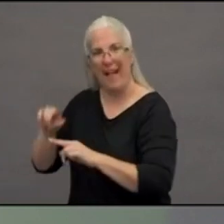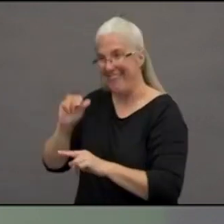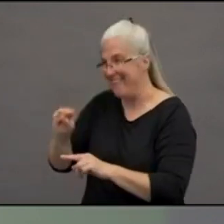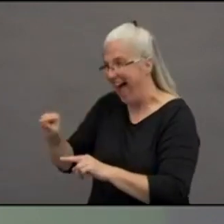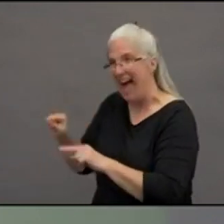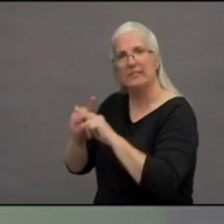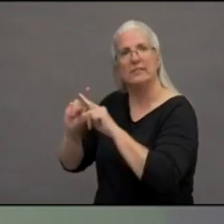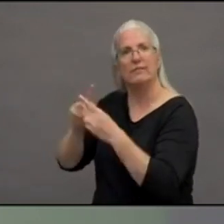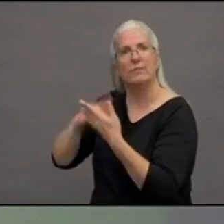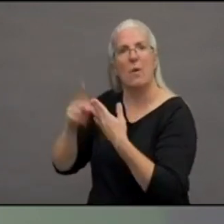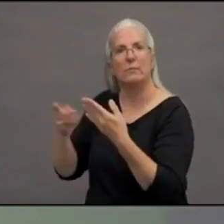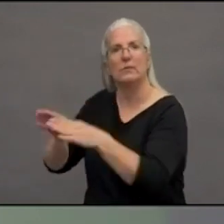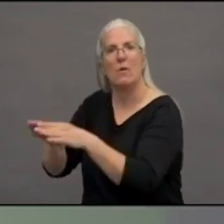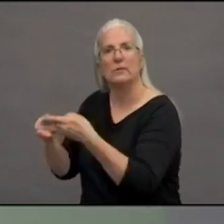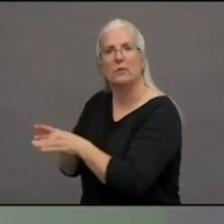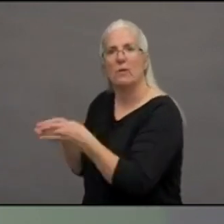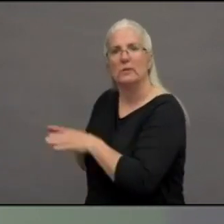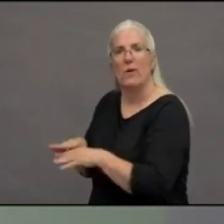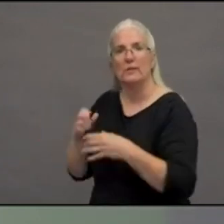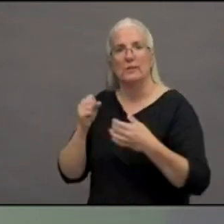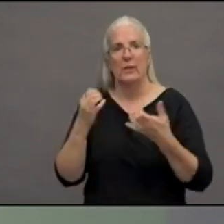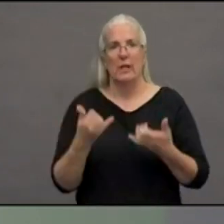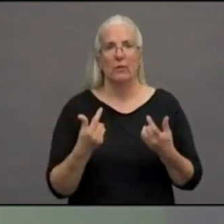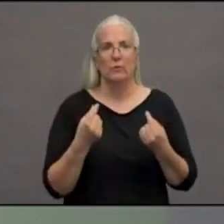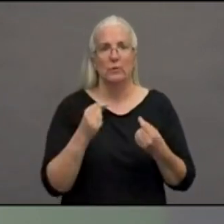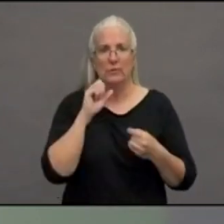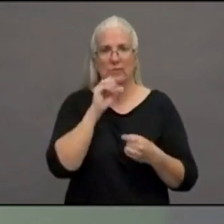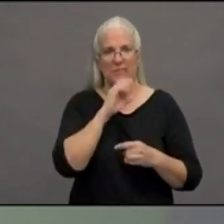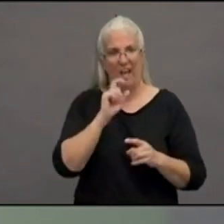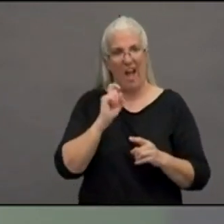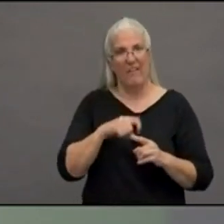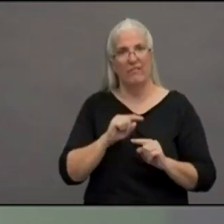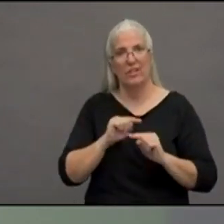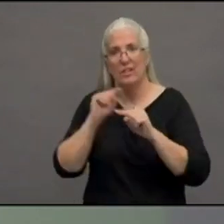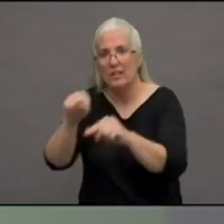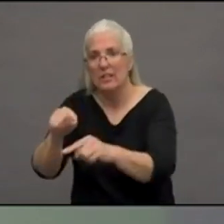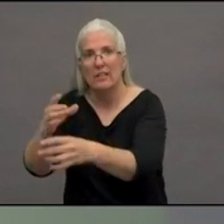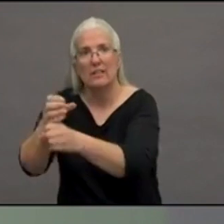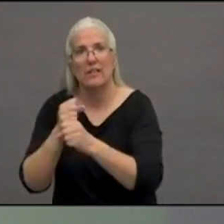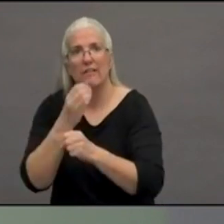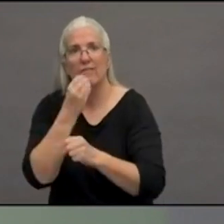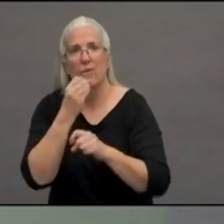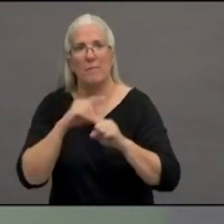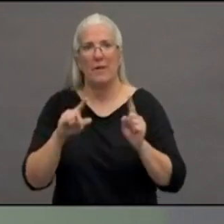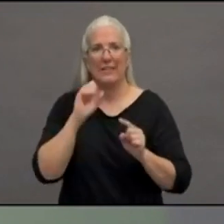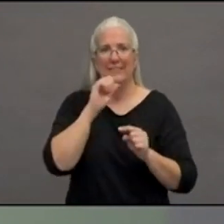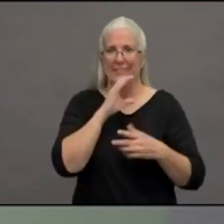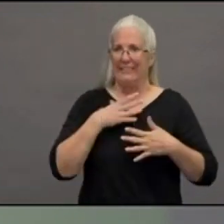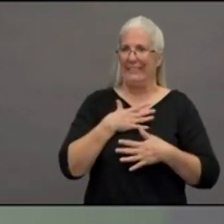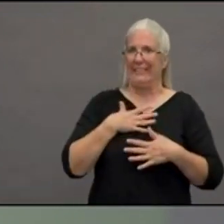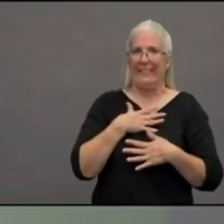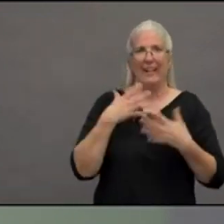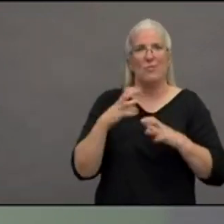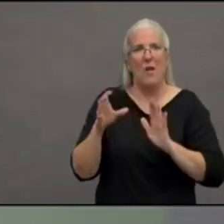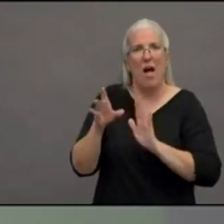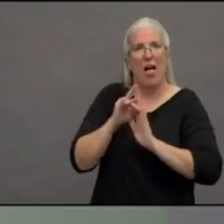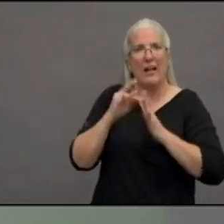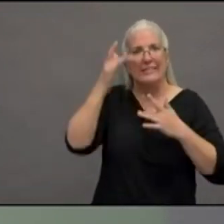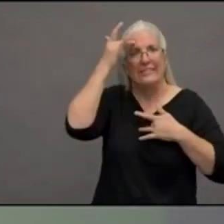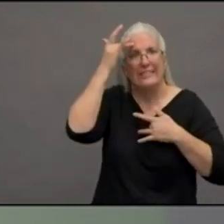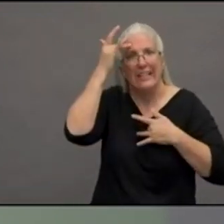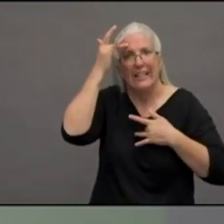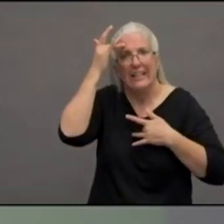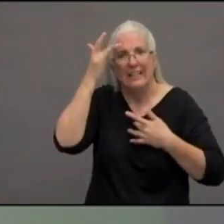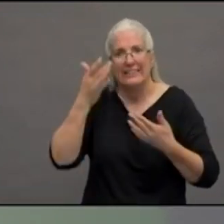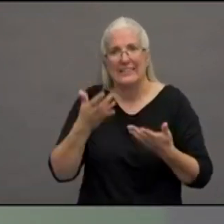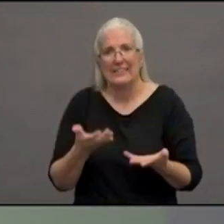like a bagged lunch. But as we all know, seniors are really most vulnerable in our community for COVID-19. So a lot of seniors are